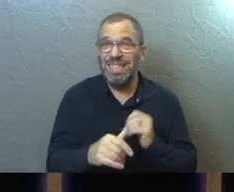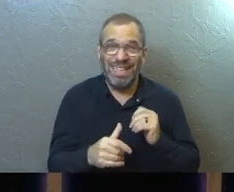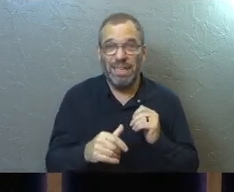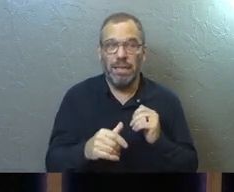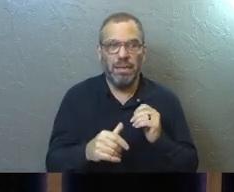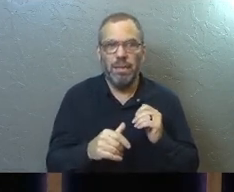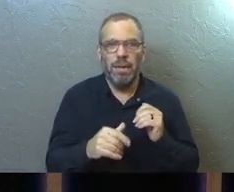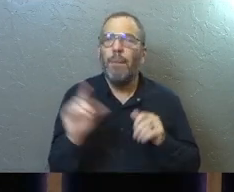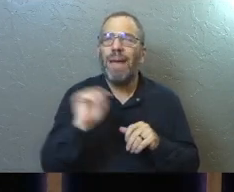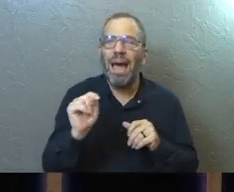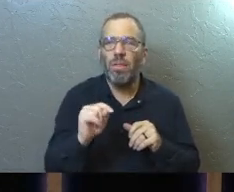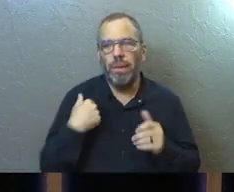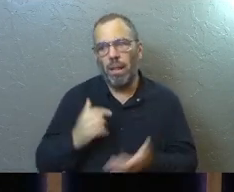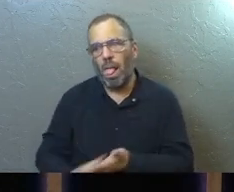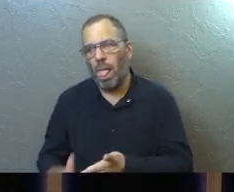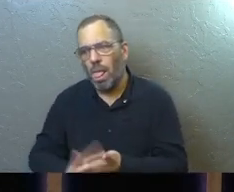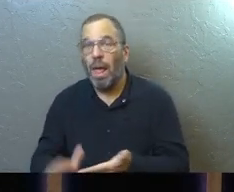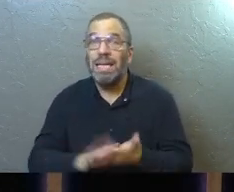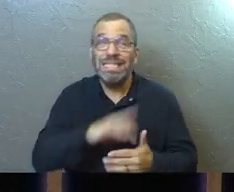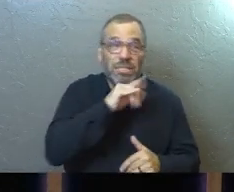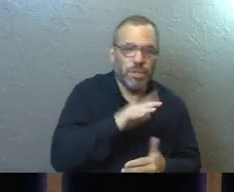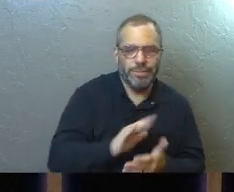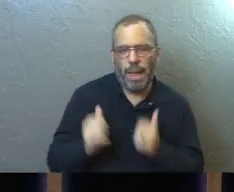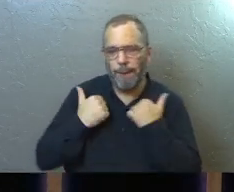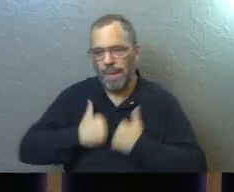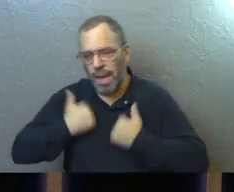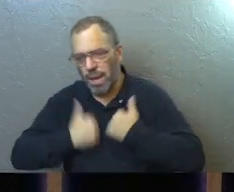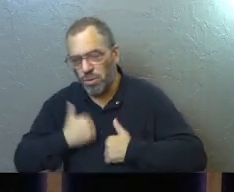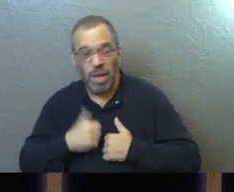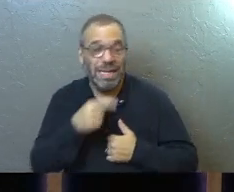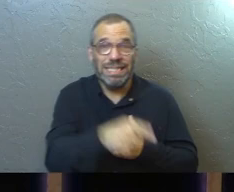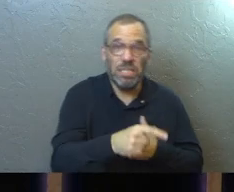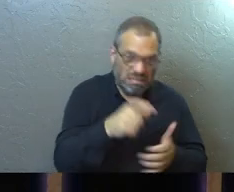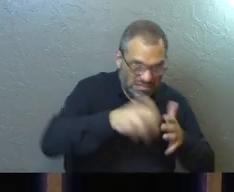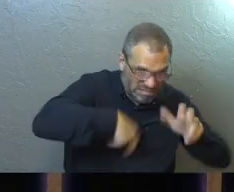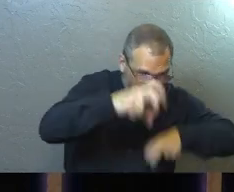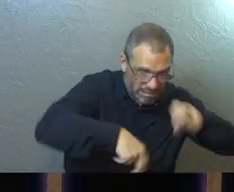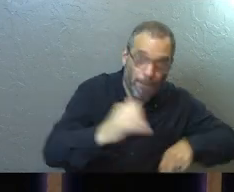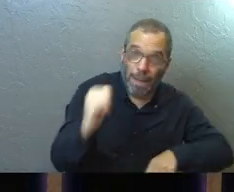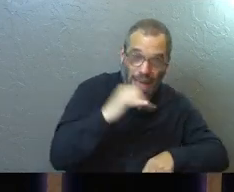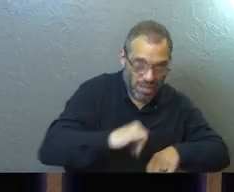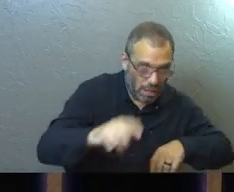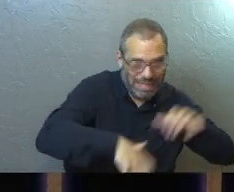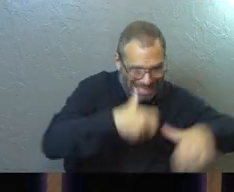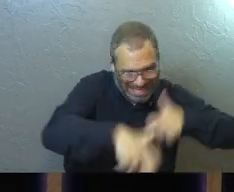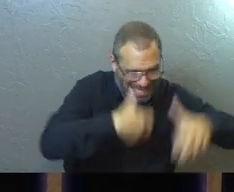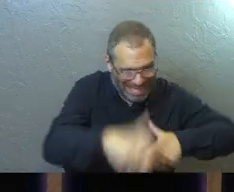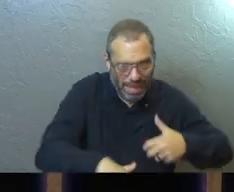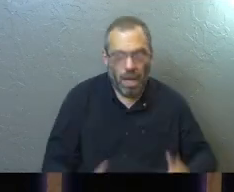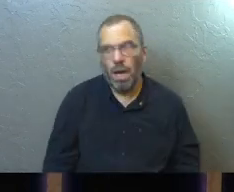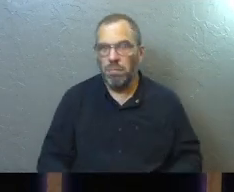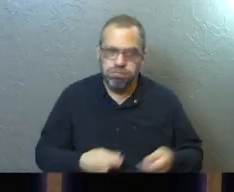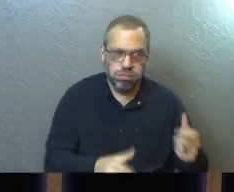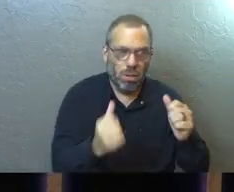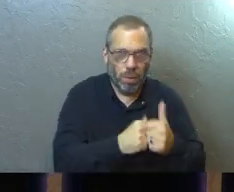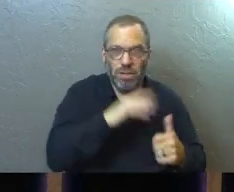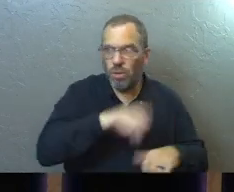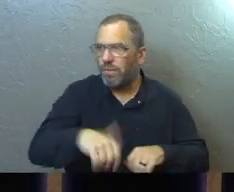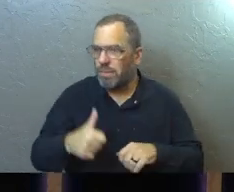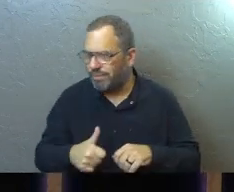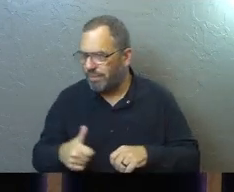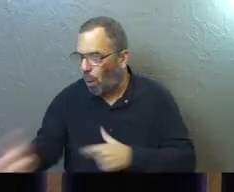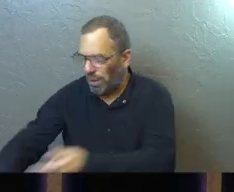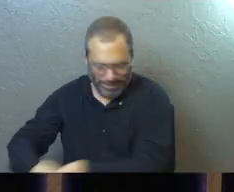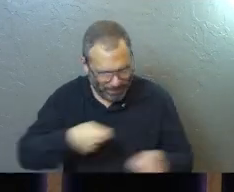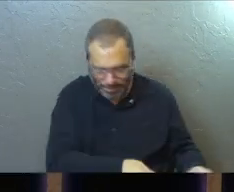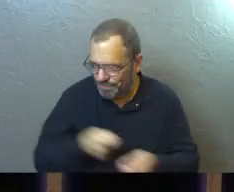and we clean it. She gets dirty and we bathe her. She digs holes in my backyard and I have to refill them in with dirt from